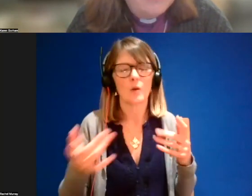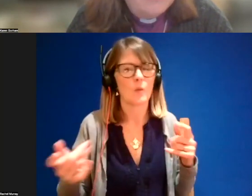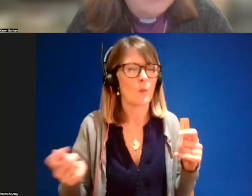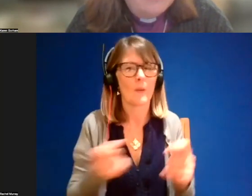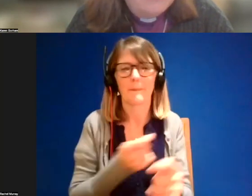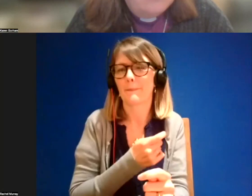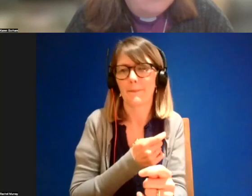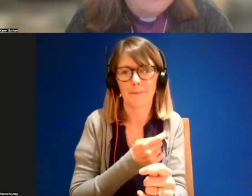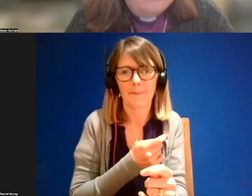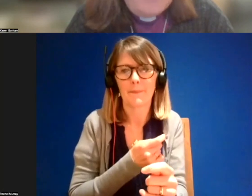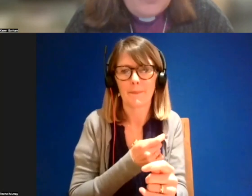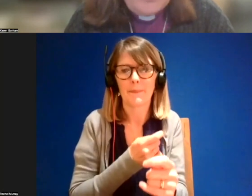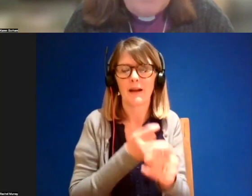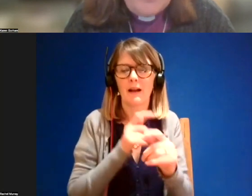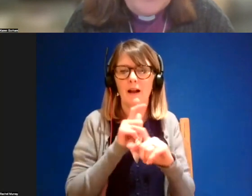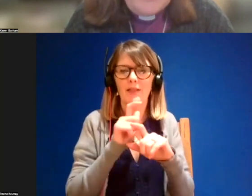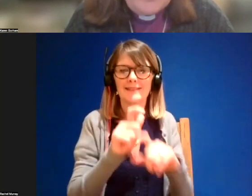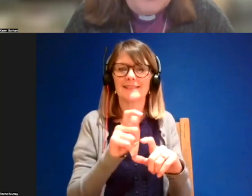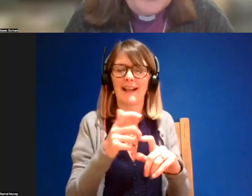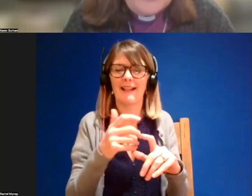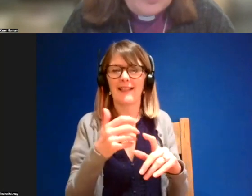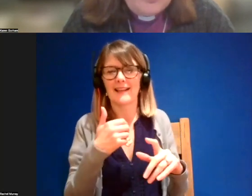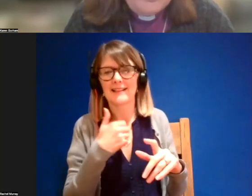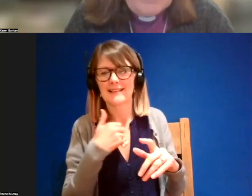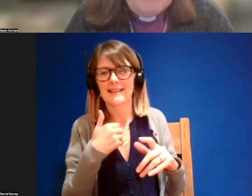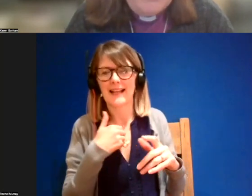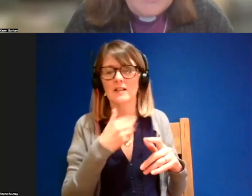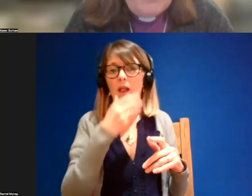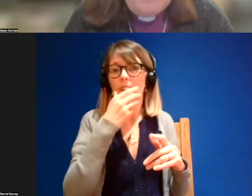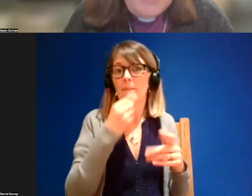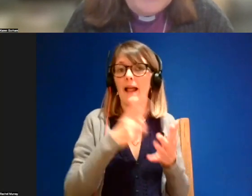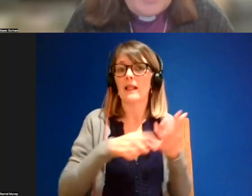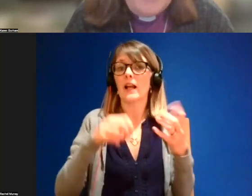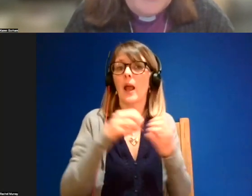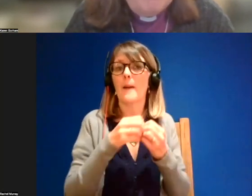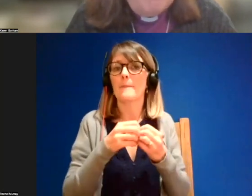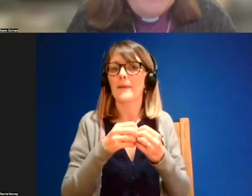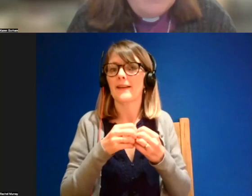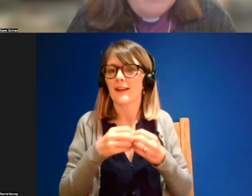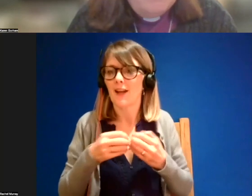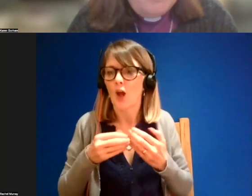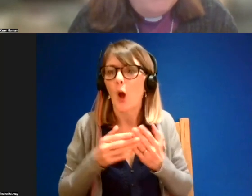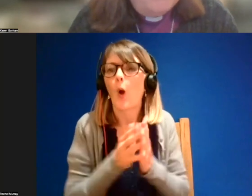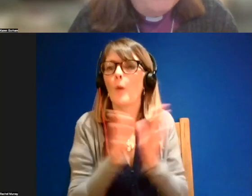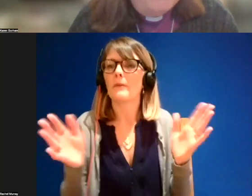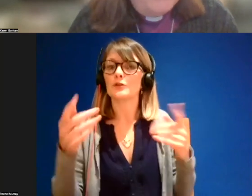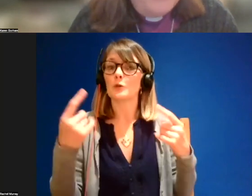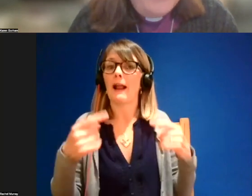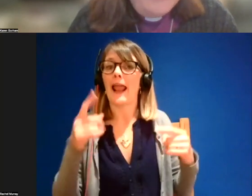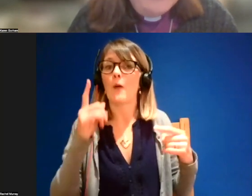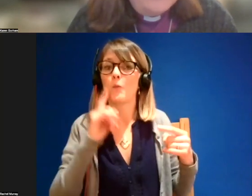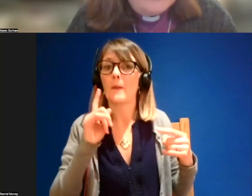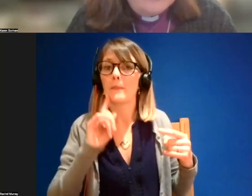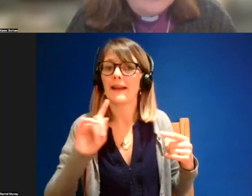the male club has opened its doors to allow women to come in, but for